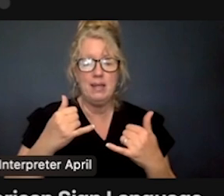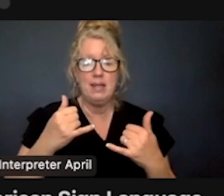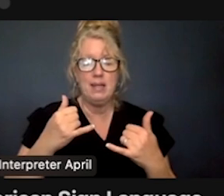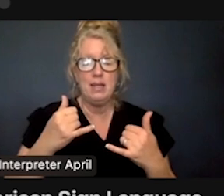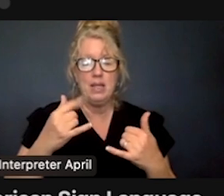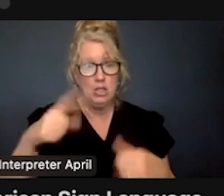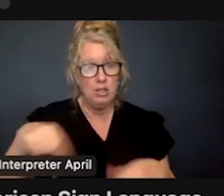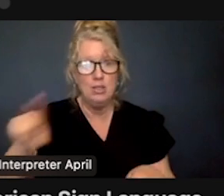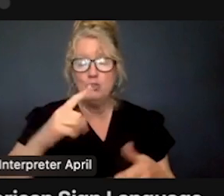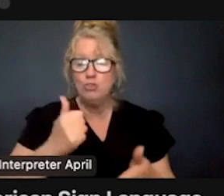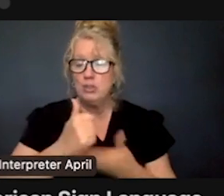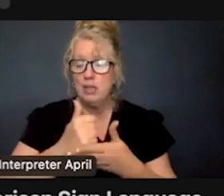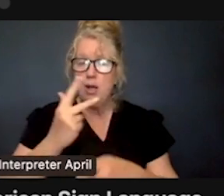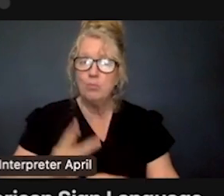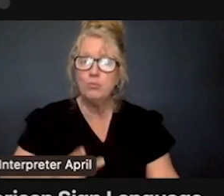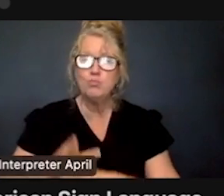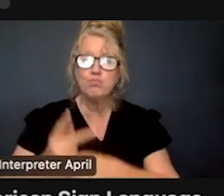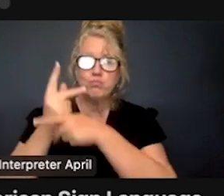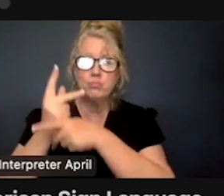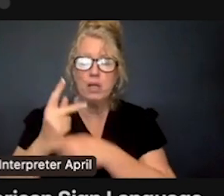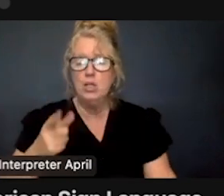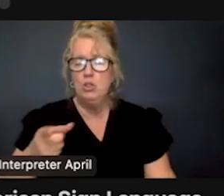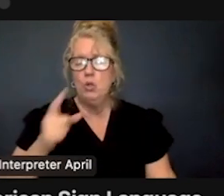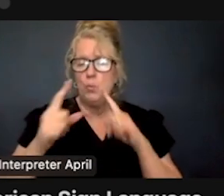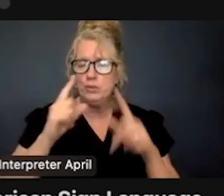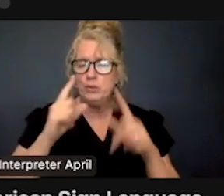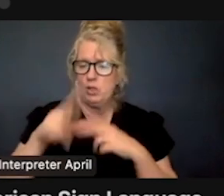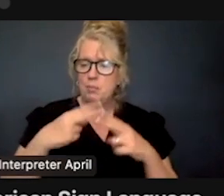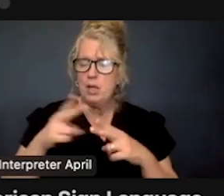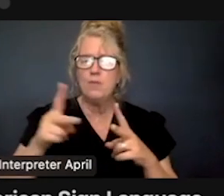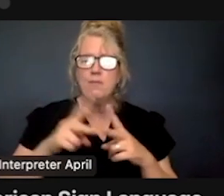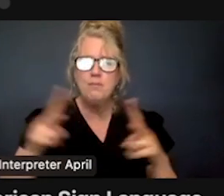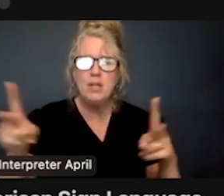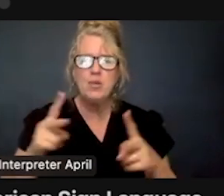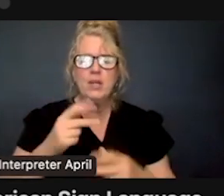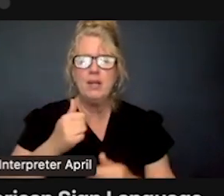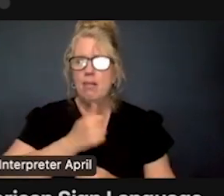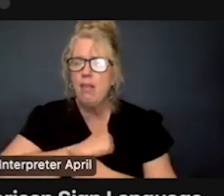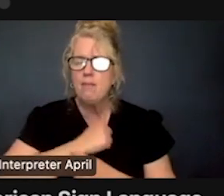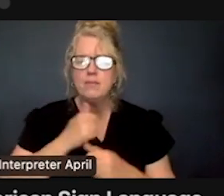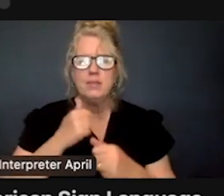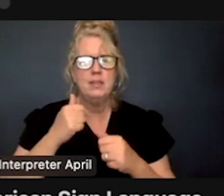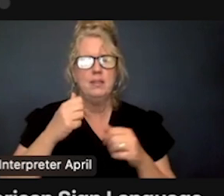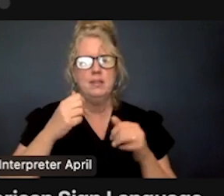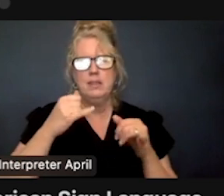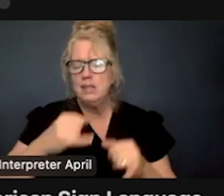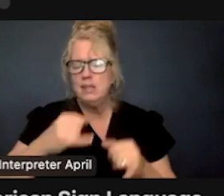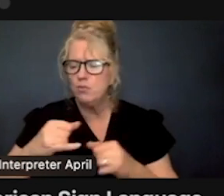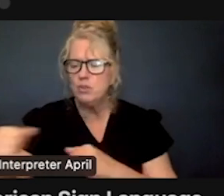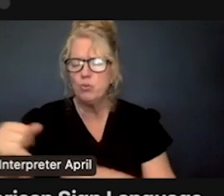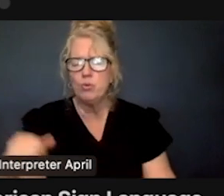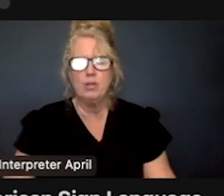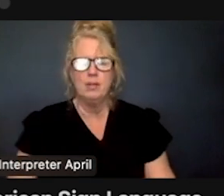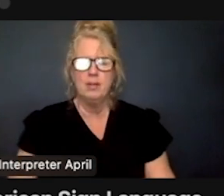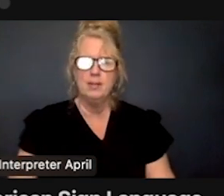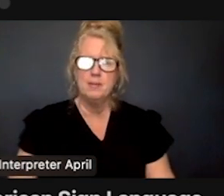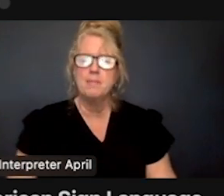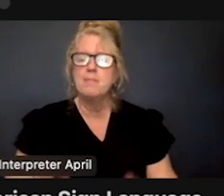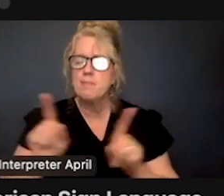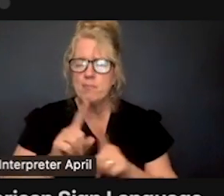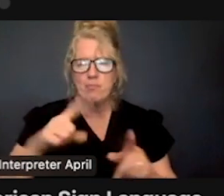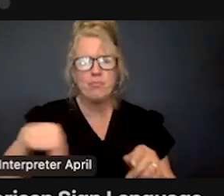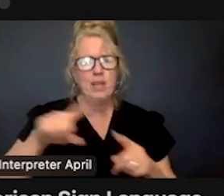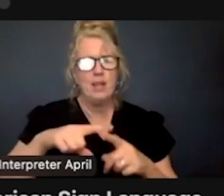she helped bring up, they would talk about her as a very loving individual who, by the way, also had a